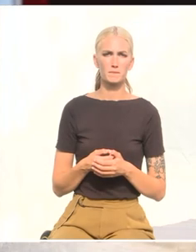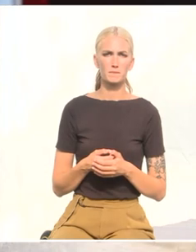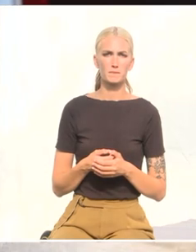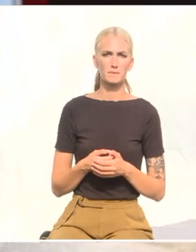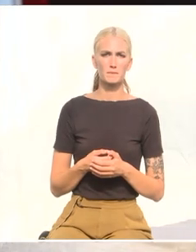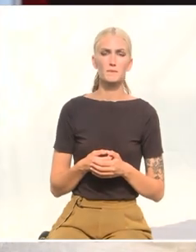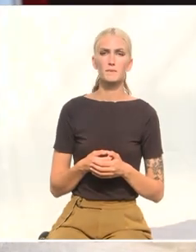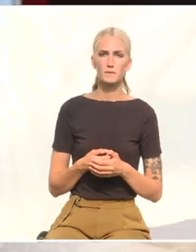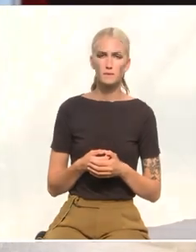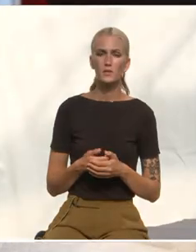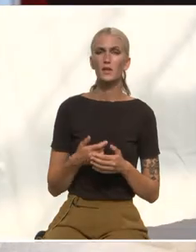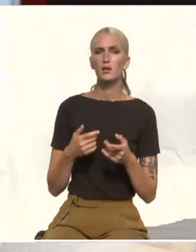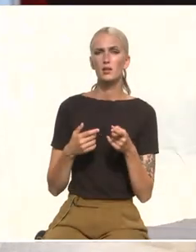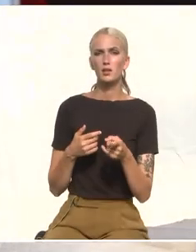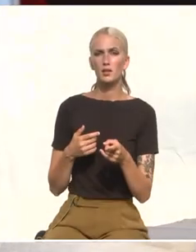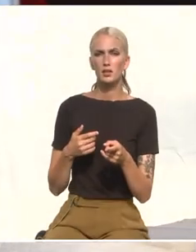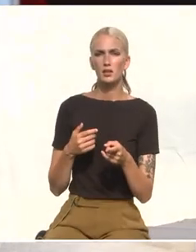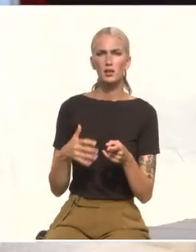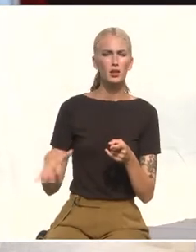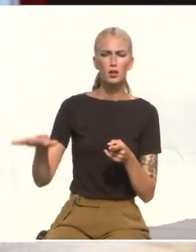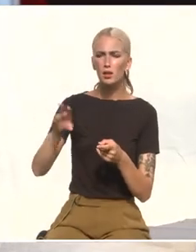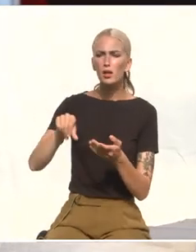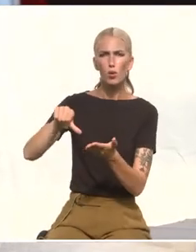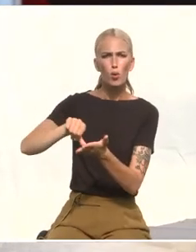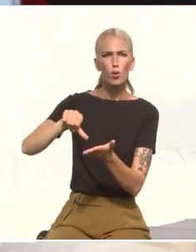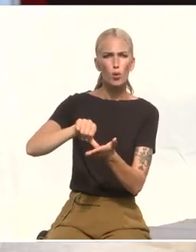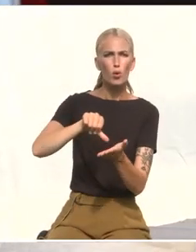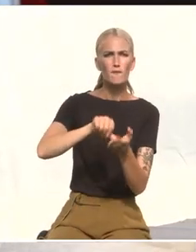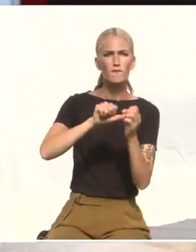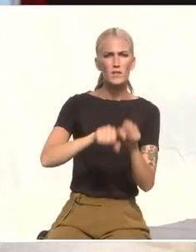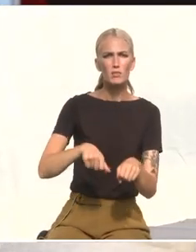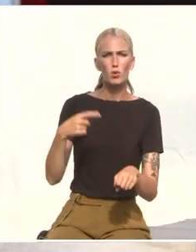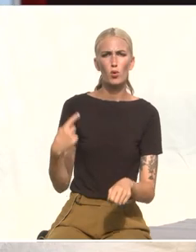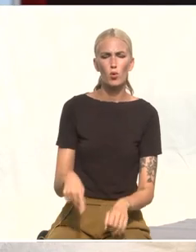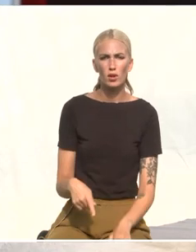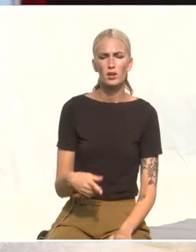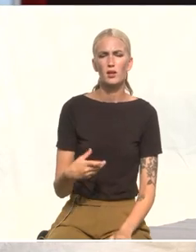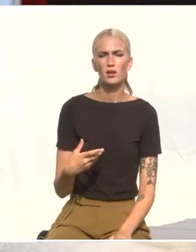it was everyone could take part of it, but you had to have like a,